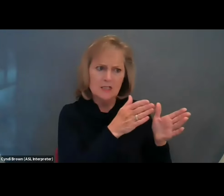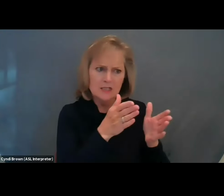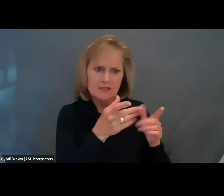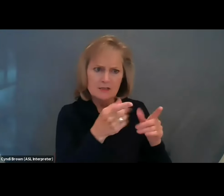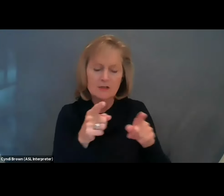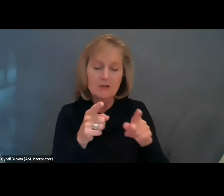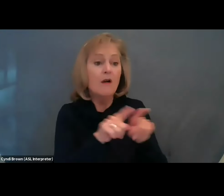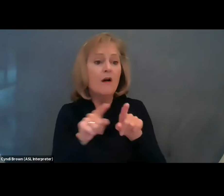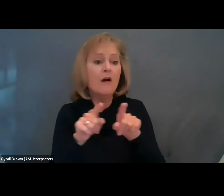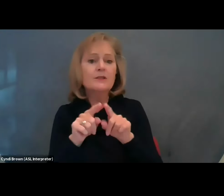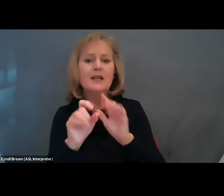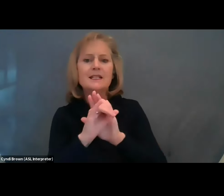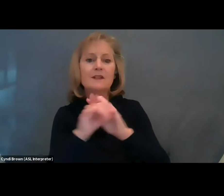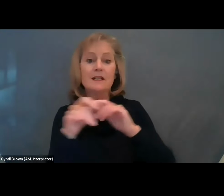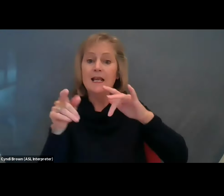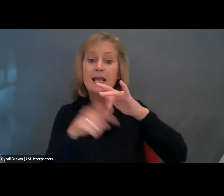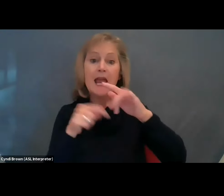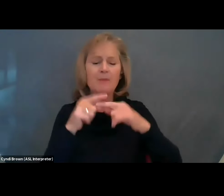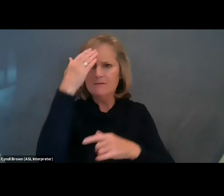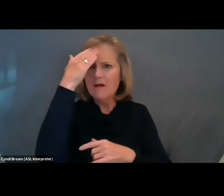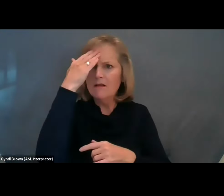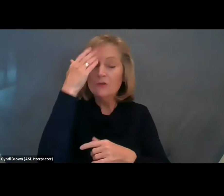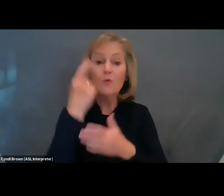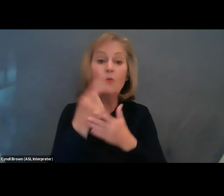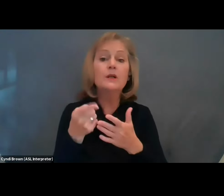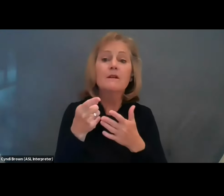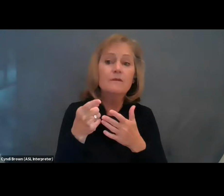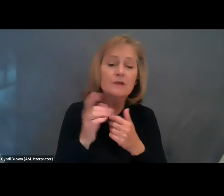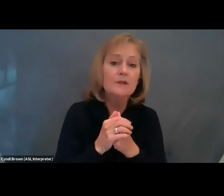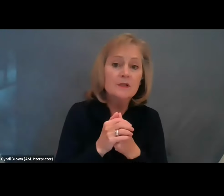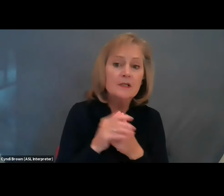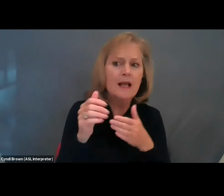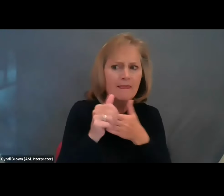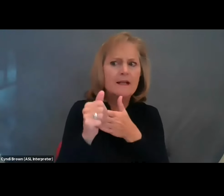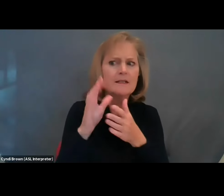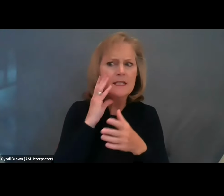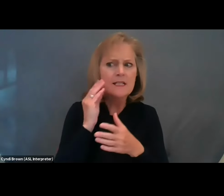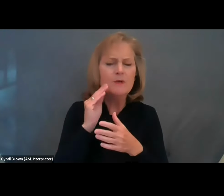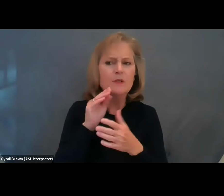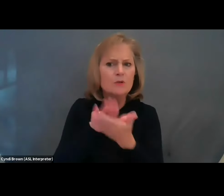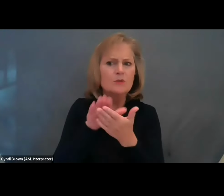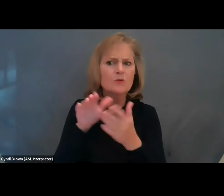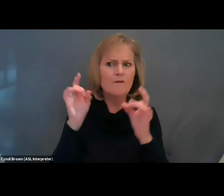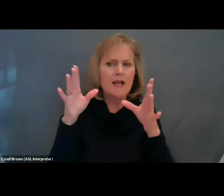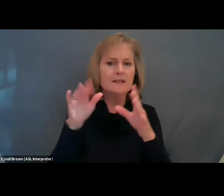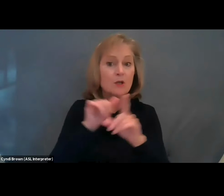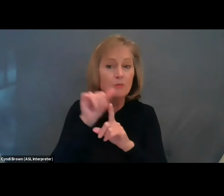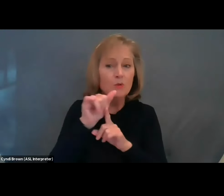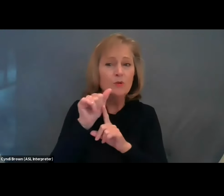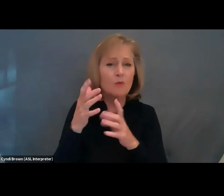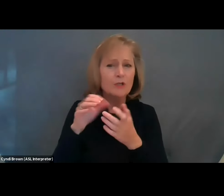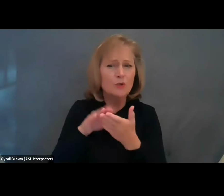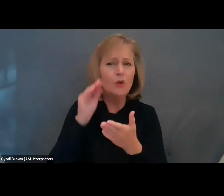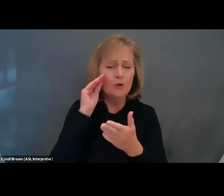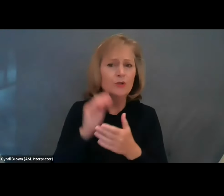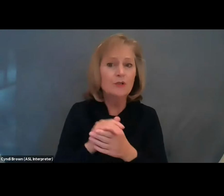also identified the gap in the knowledge. And one of them was the limited evidence on the experience of school violence and bullying among learners with